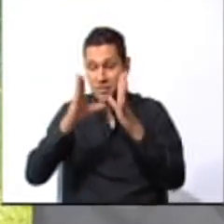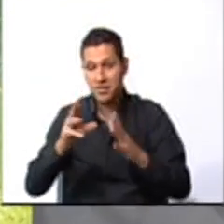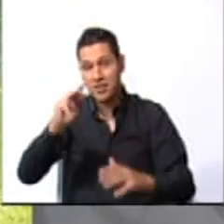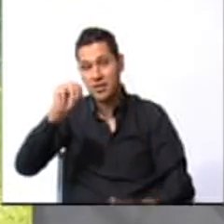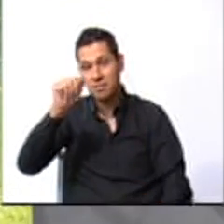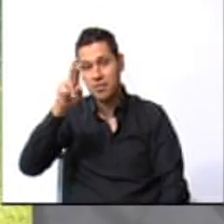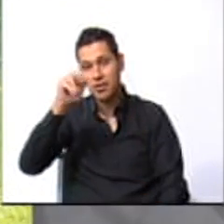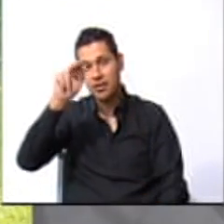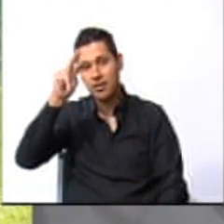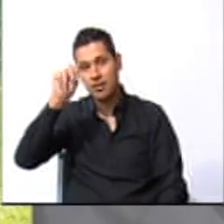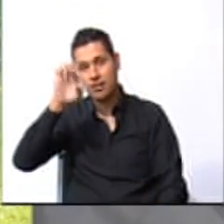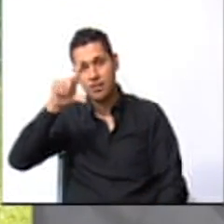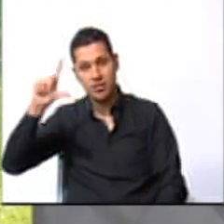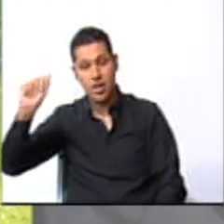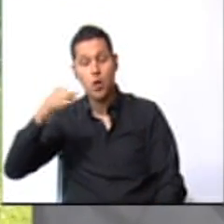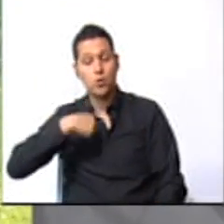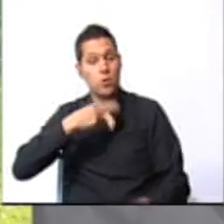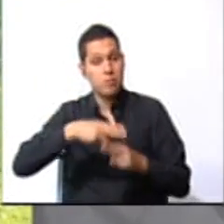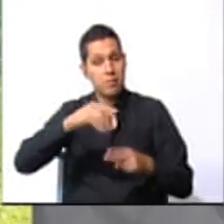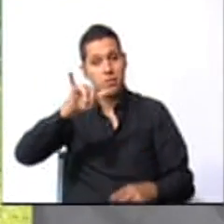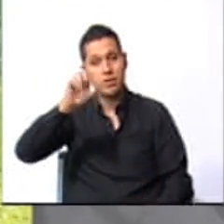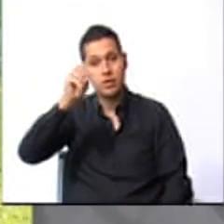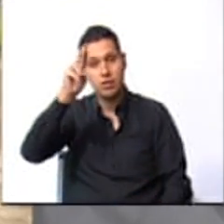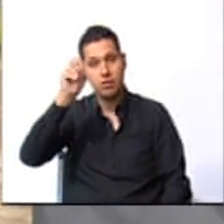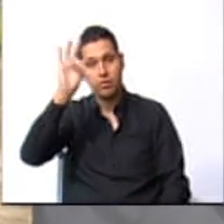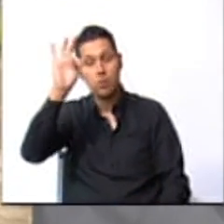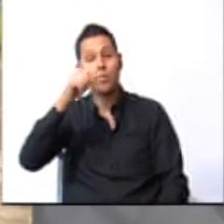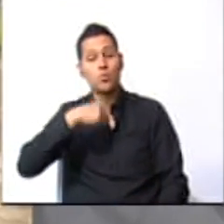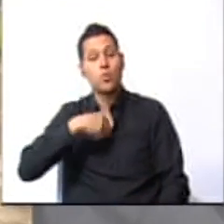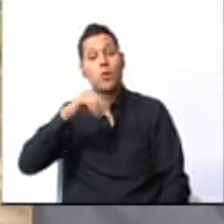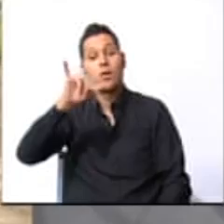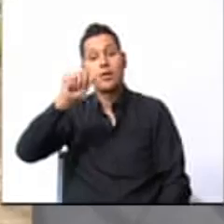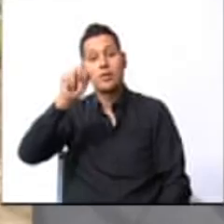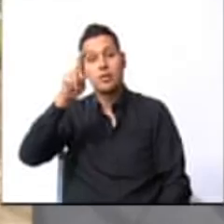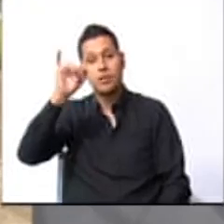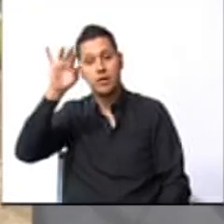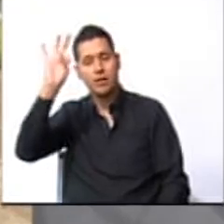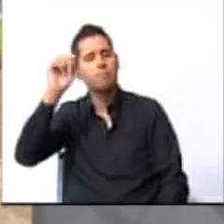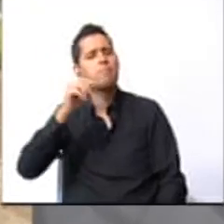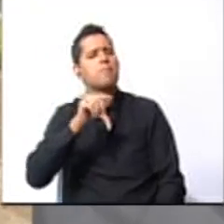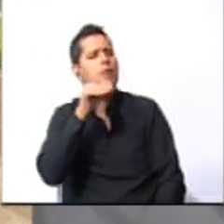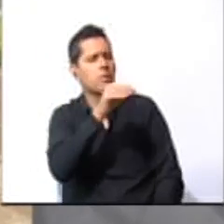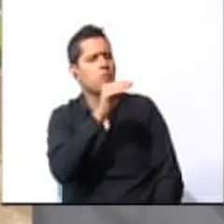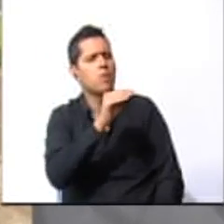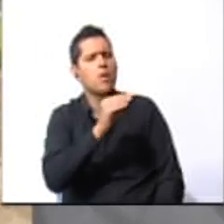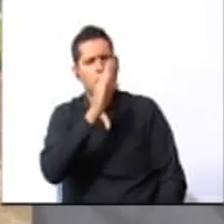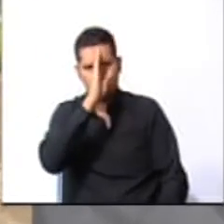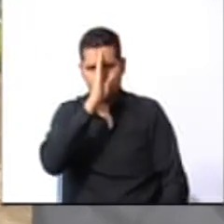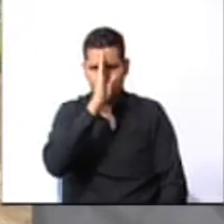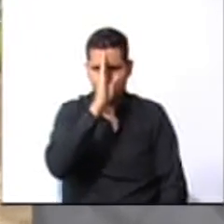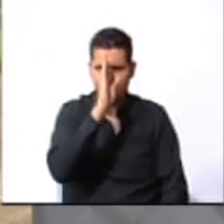Marianella. My name's Jarod. My name's Jair. Jarod, go straight.